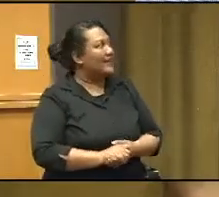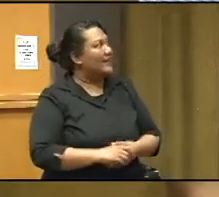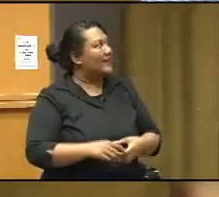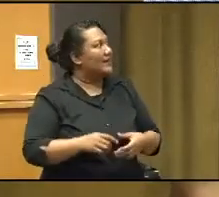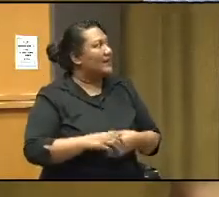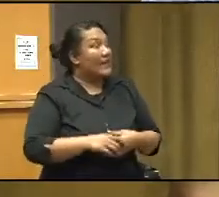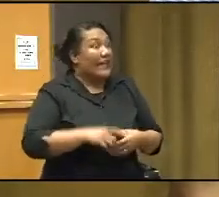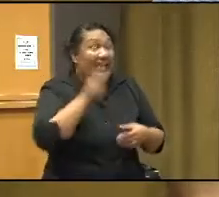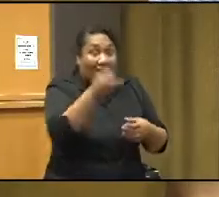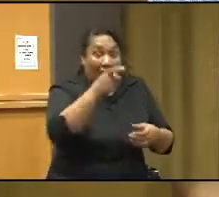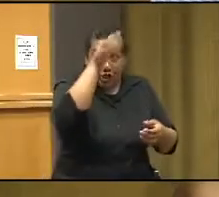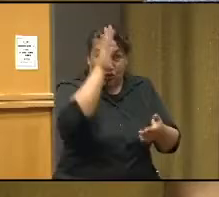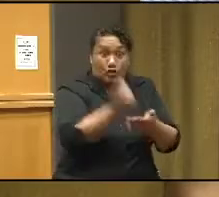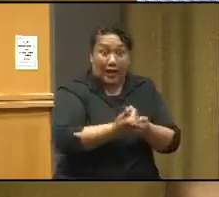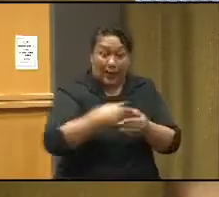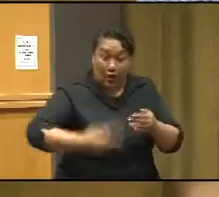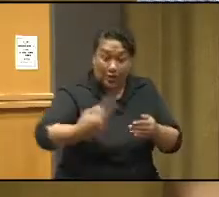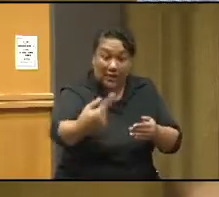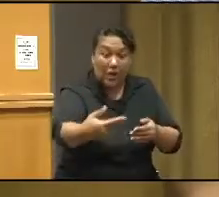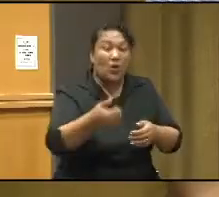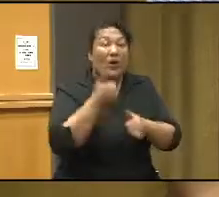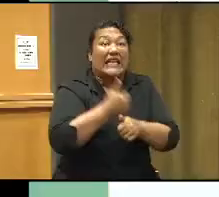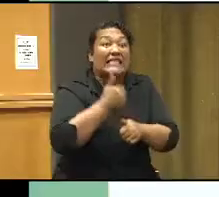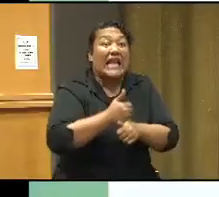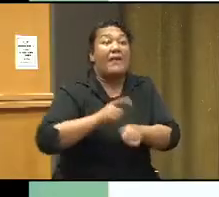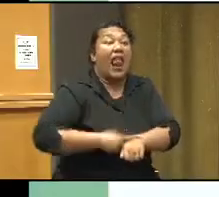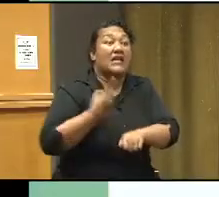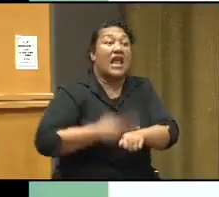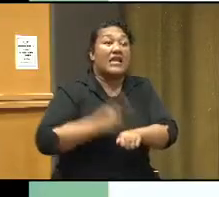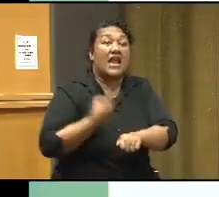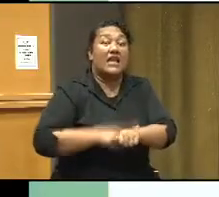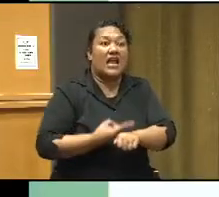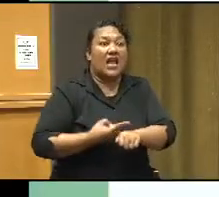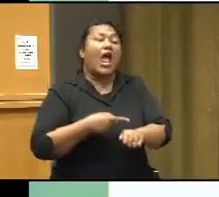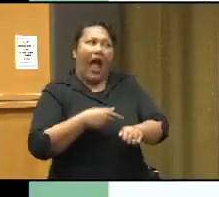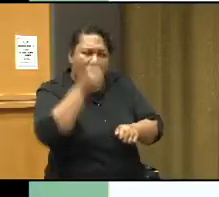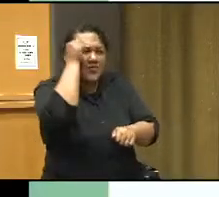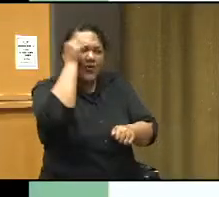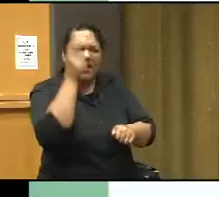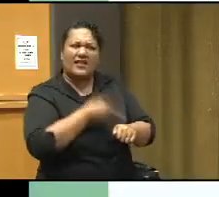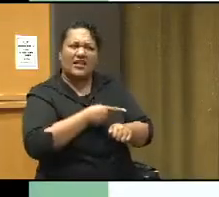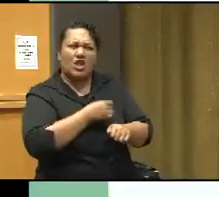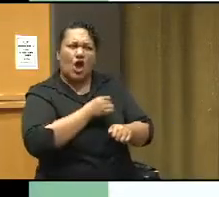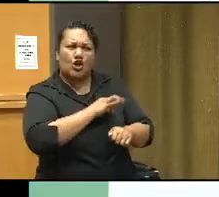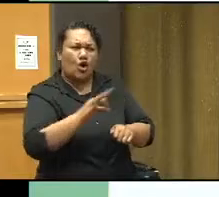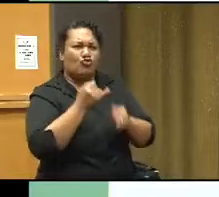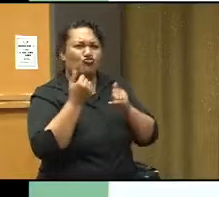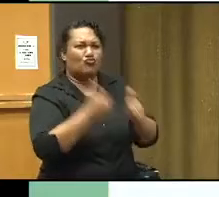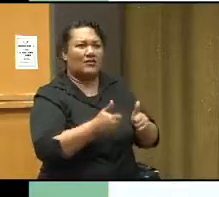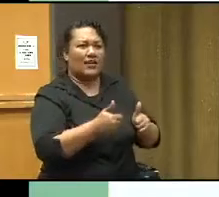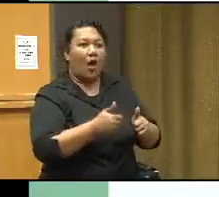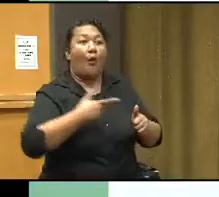If the students are continuously giving assignments late, then that's not a very good thing, because at the end of the day,